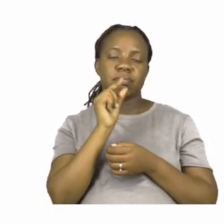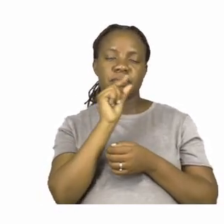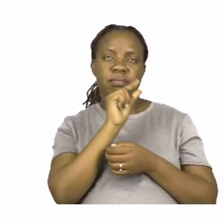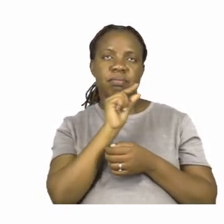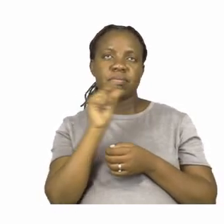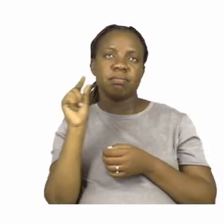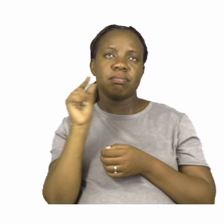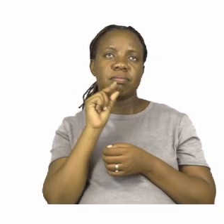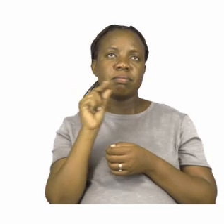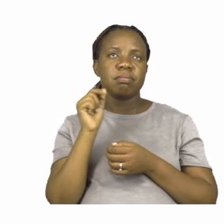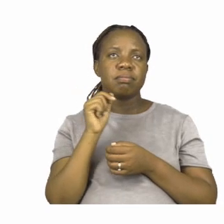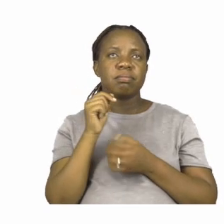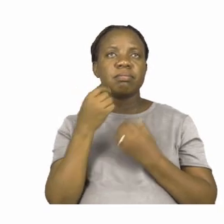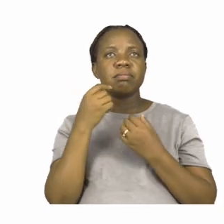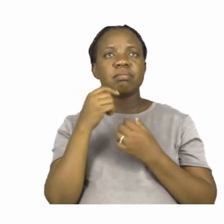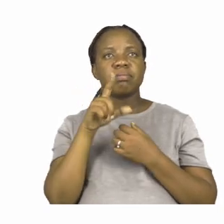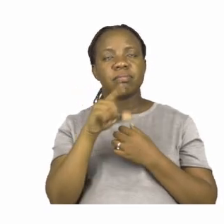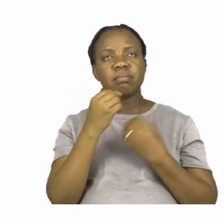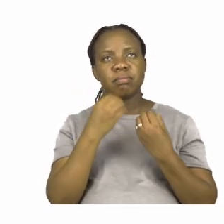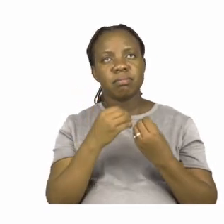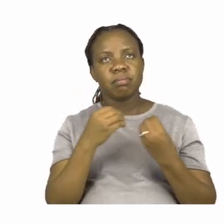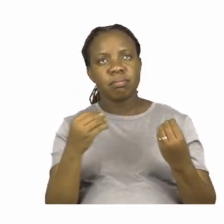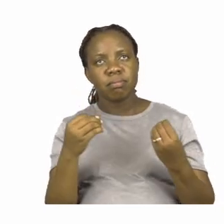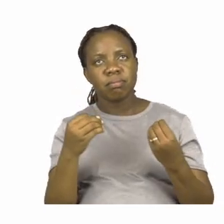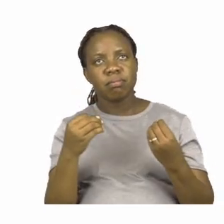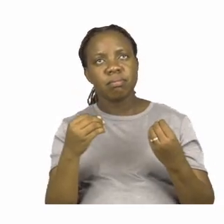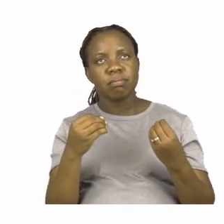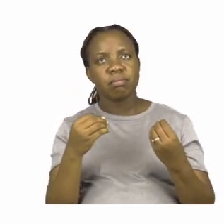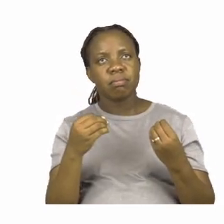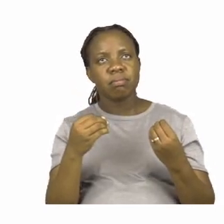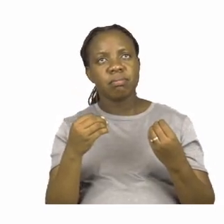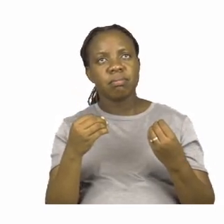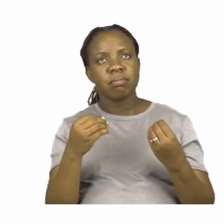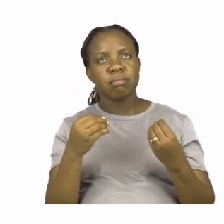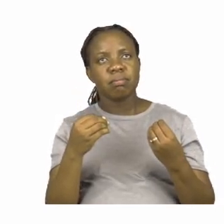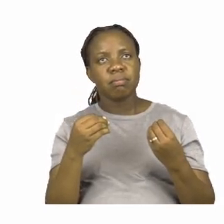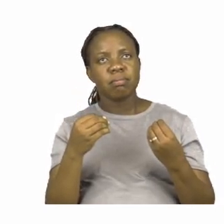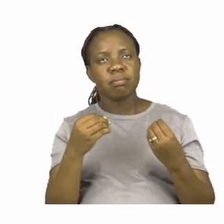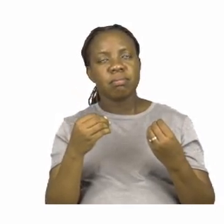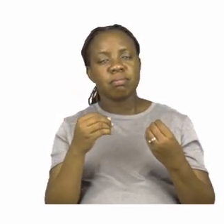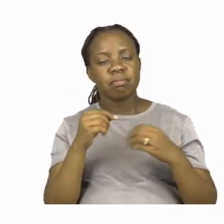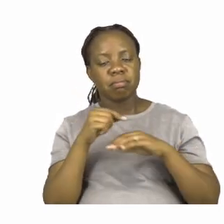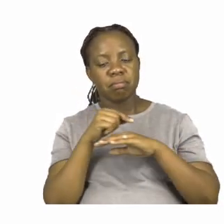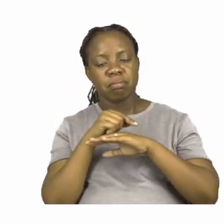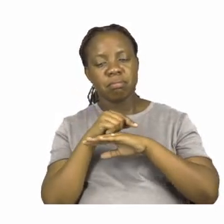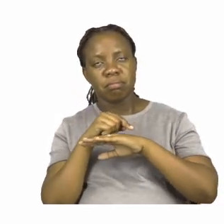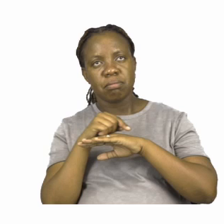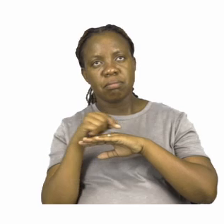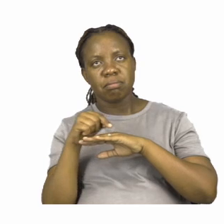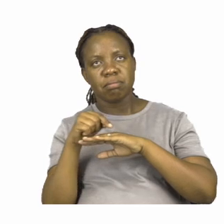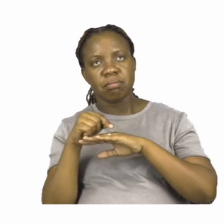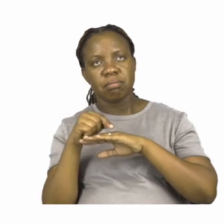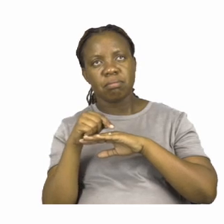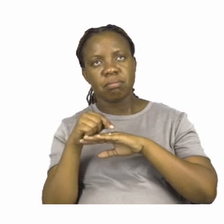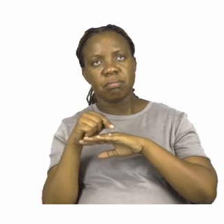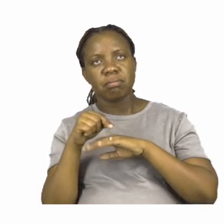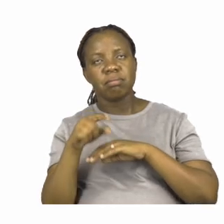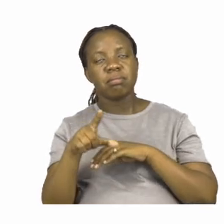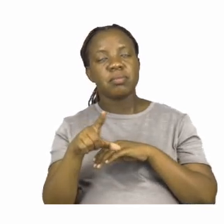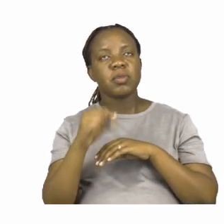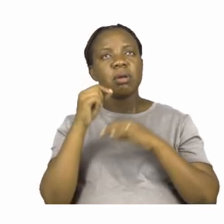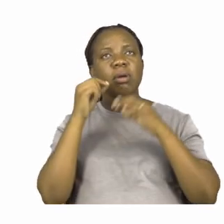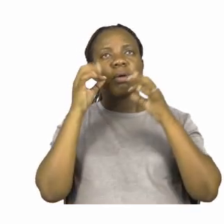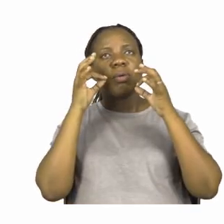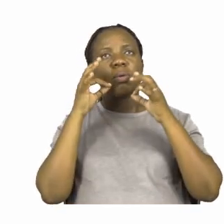number 2 reads, the children, and then an open space, the